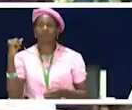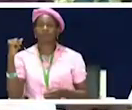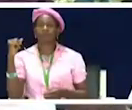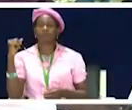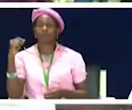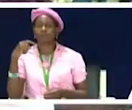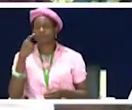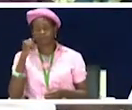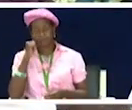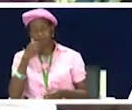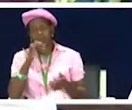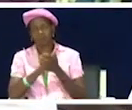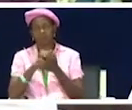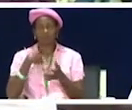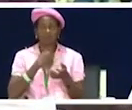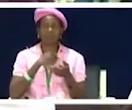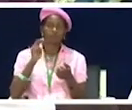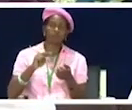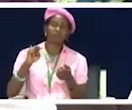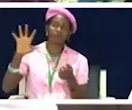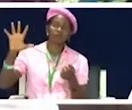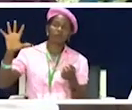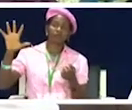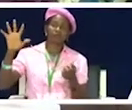She said, we need 5,000 naira.